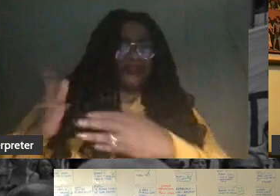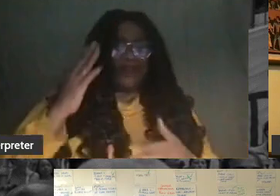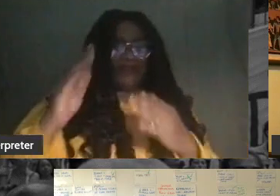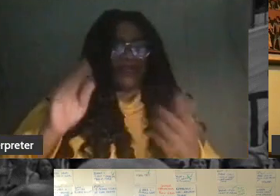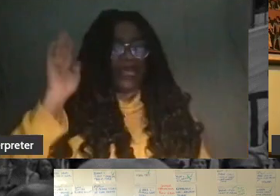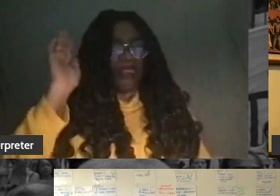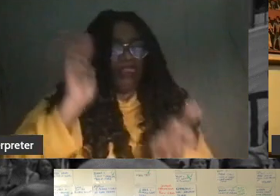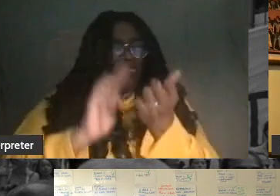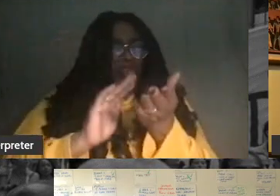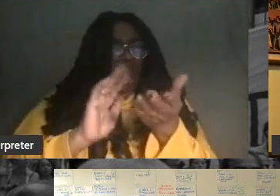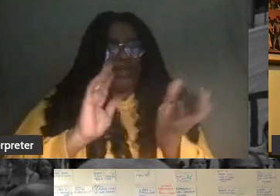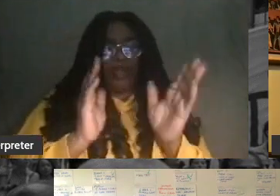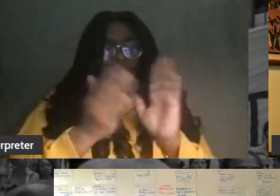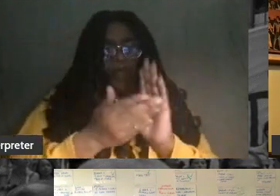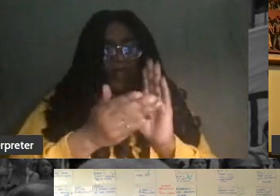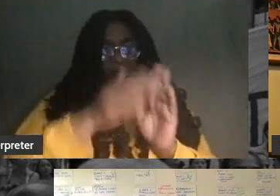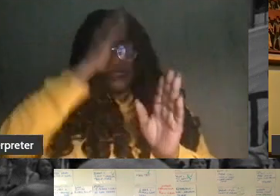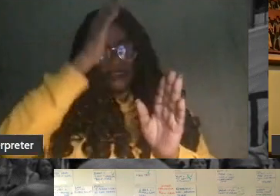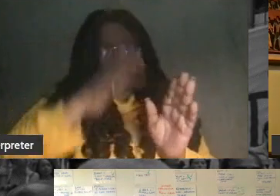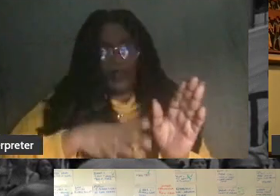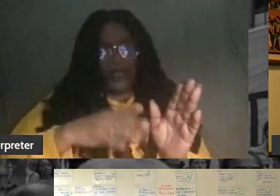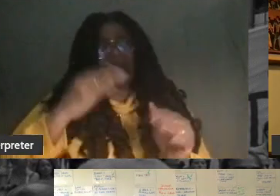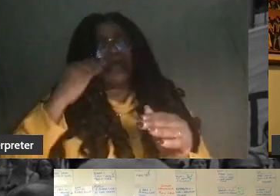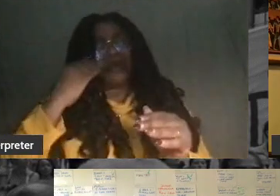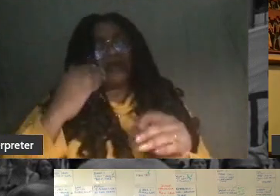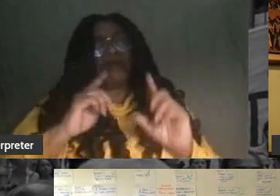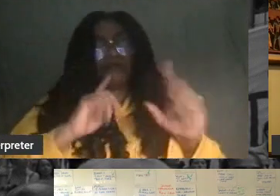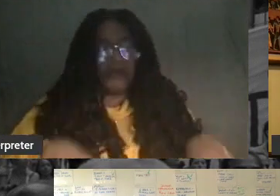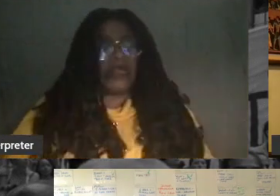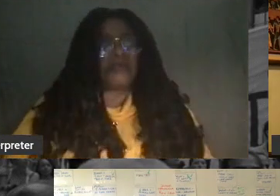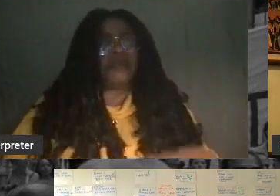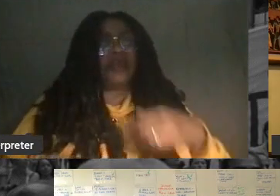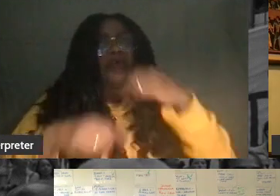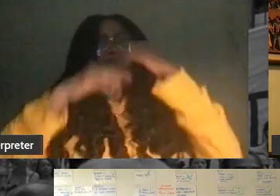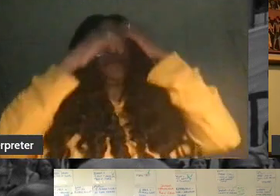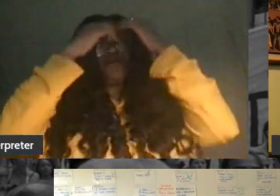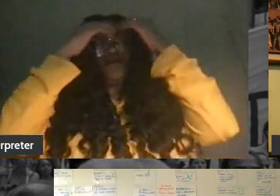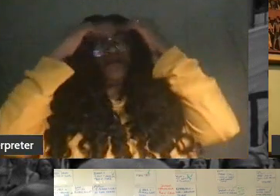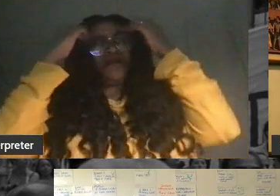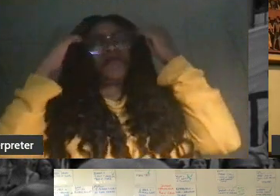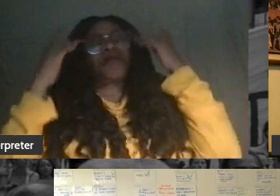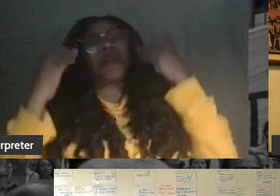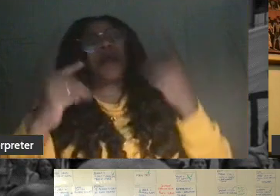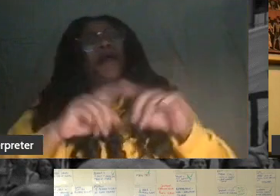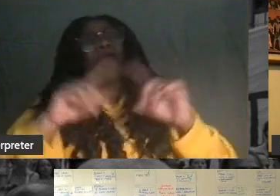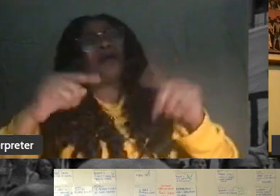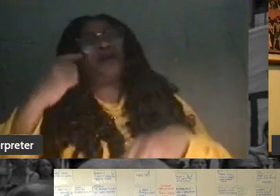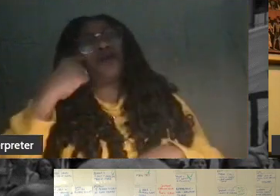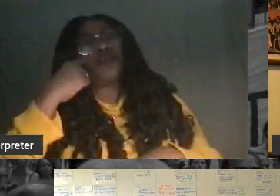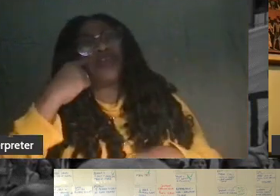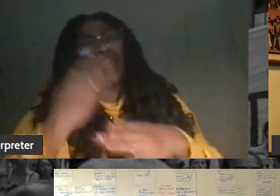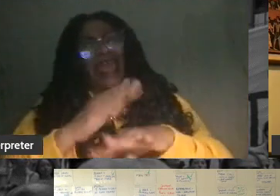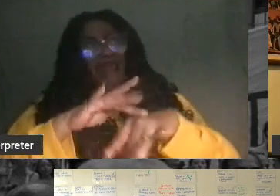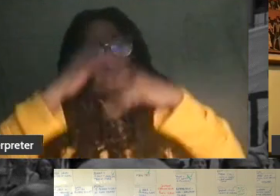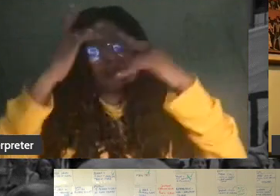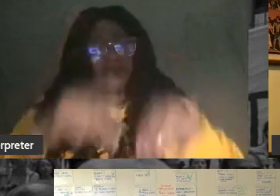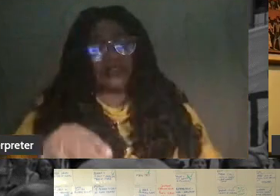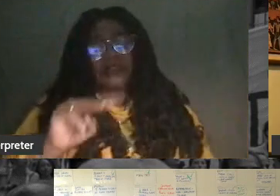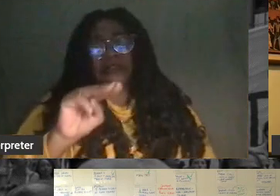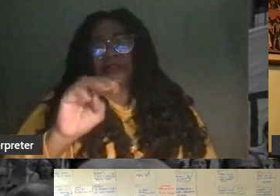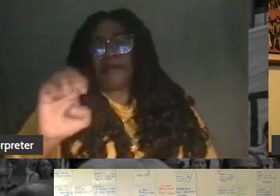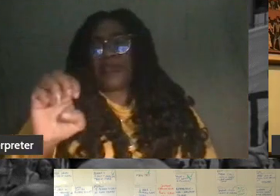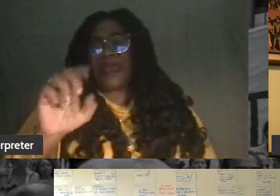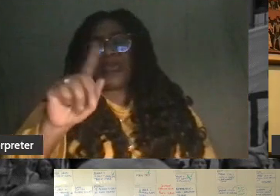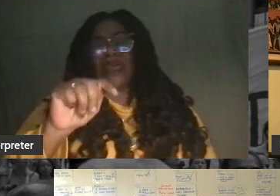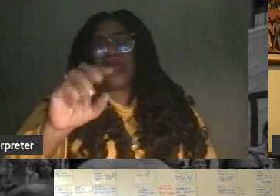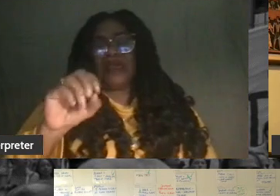than your male counterparts? And I think we heard that answer probably before, but do you think this is now a more level playing field? And do you think